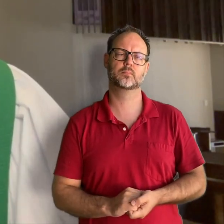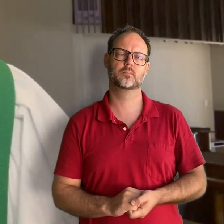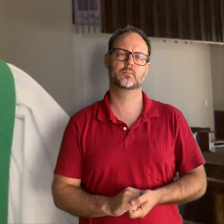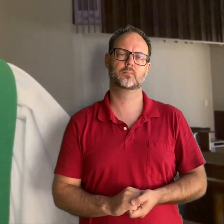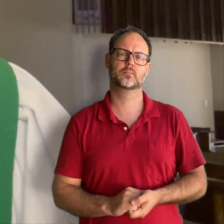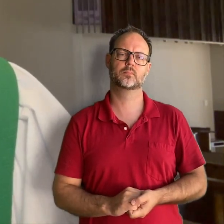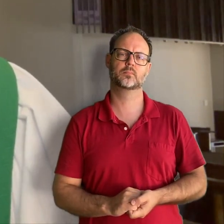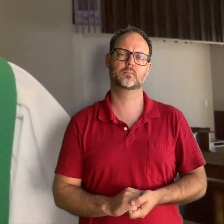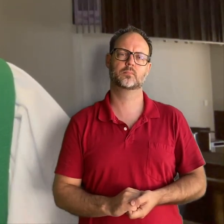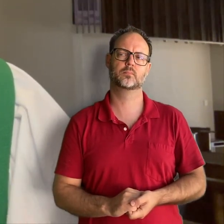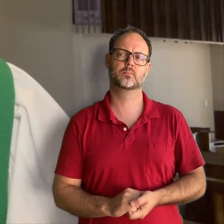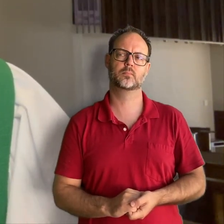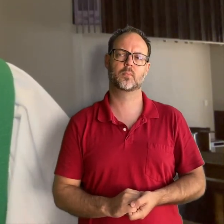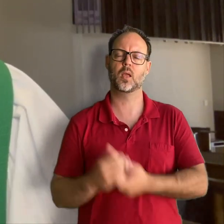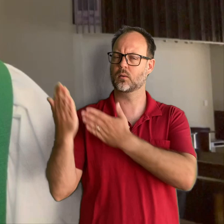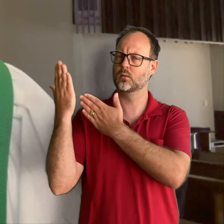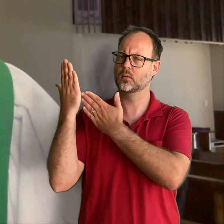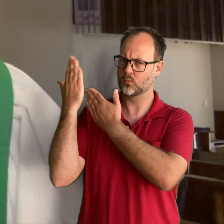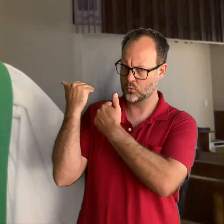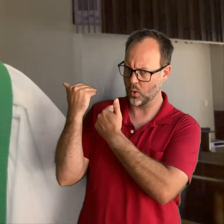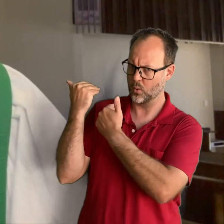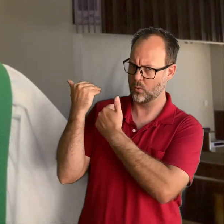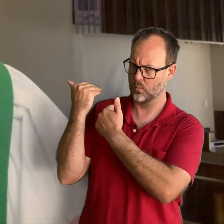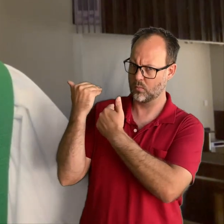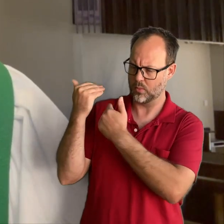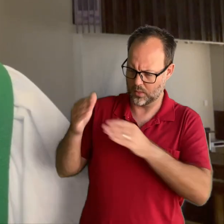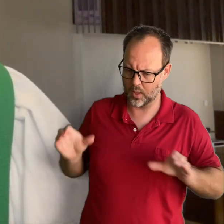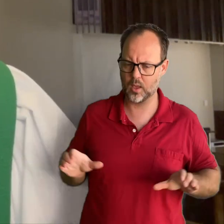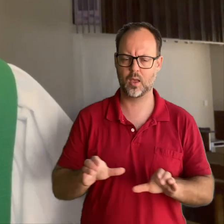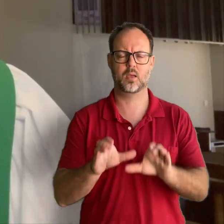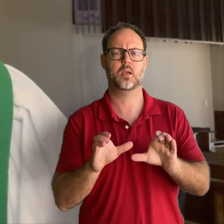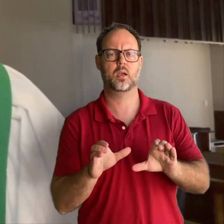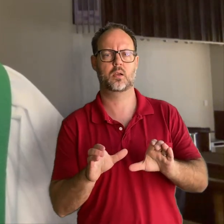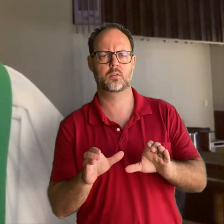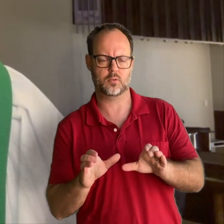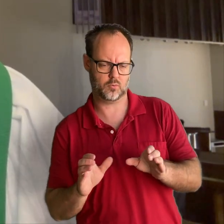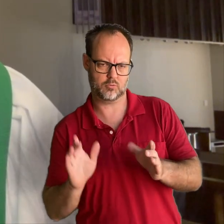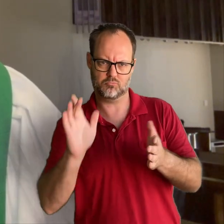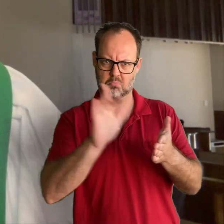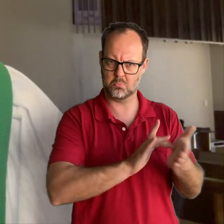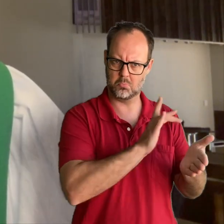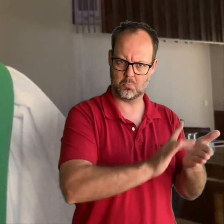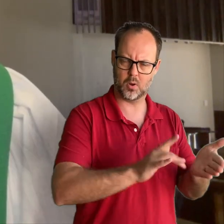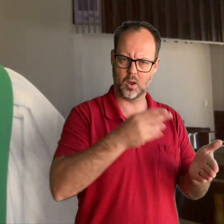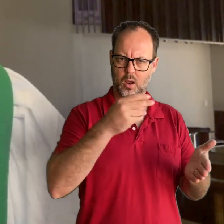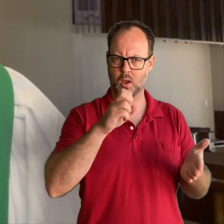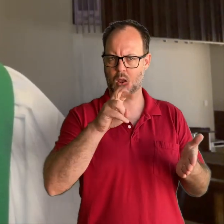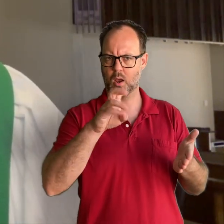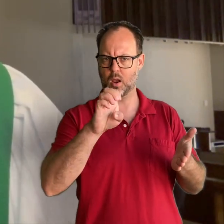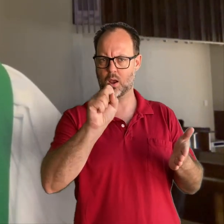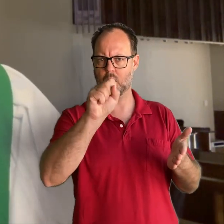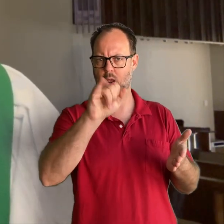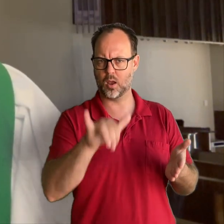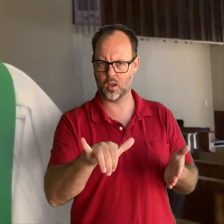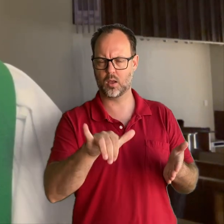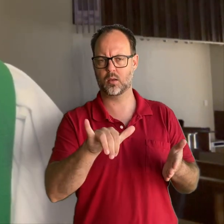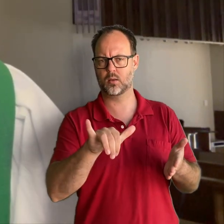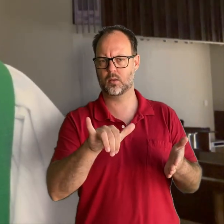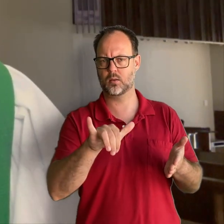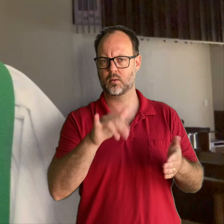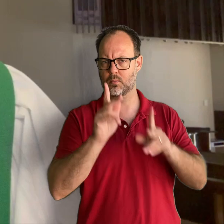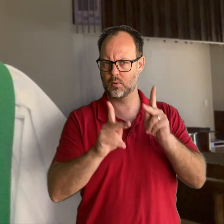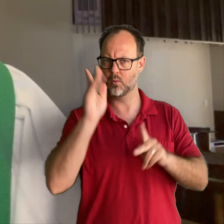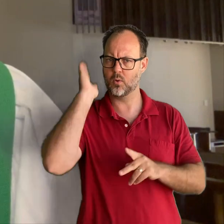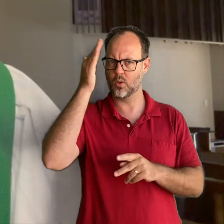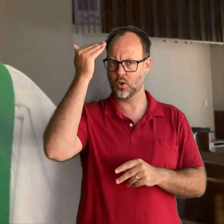Of course, it was hoped that their action would take care of the heresy and that people would hear and know the